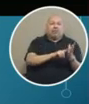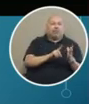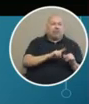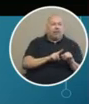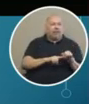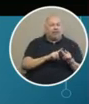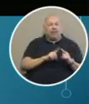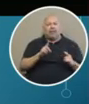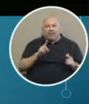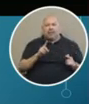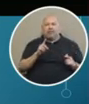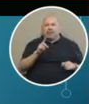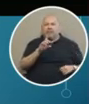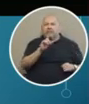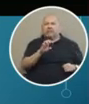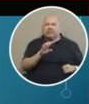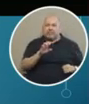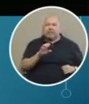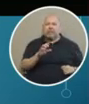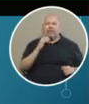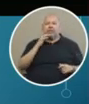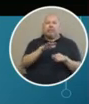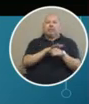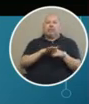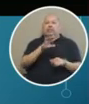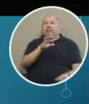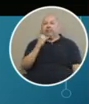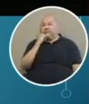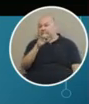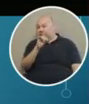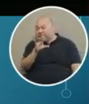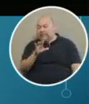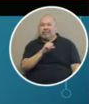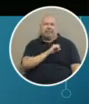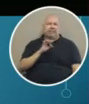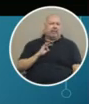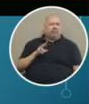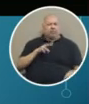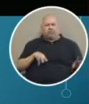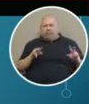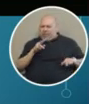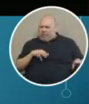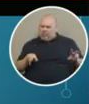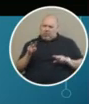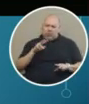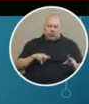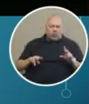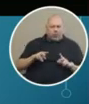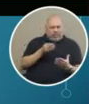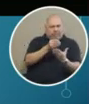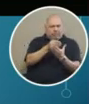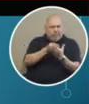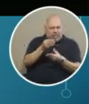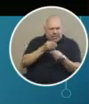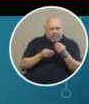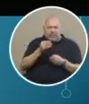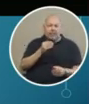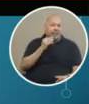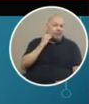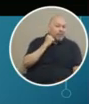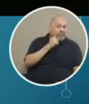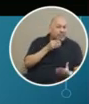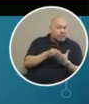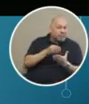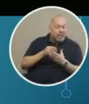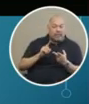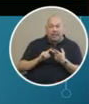local CDC is called as well. Staff is closely monitoring the peso to dollar exchange rate as it has been